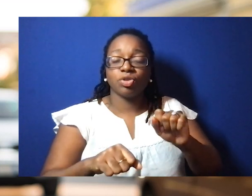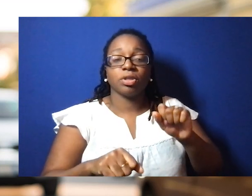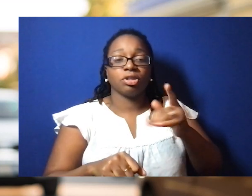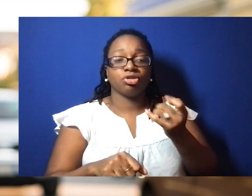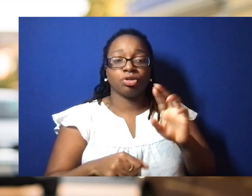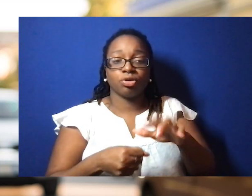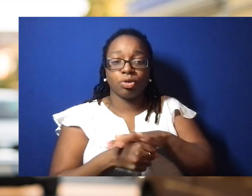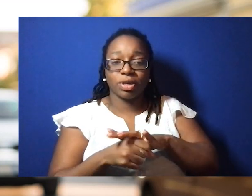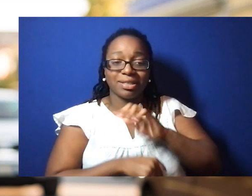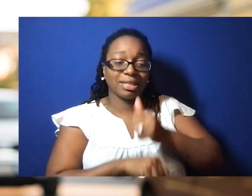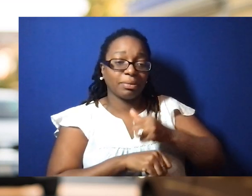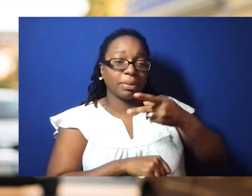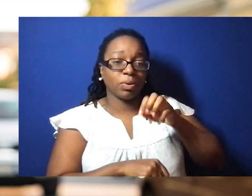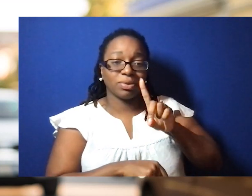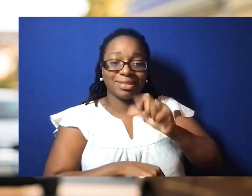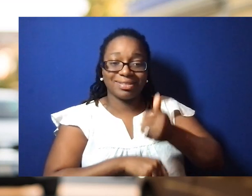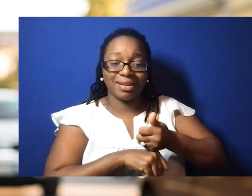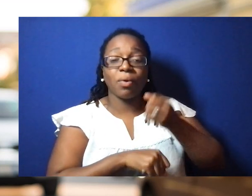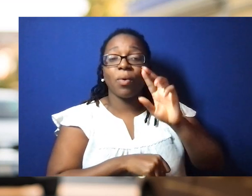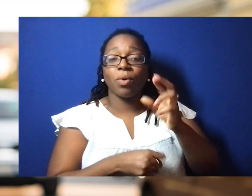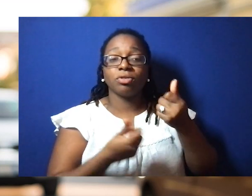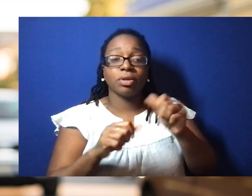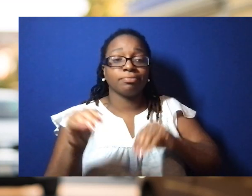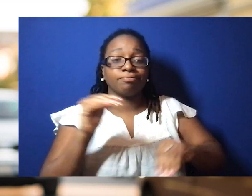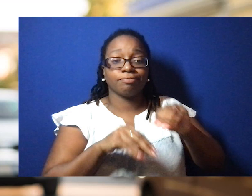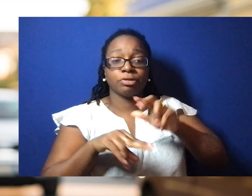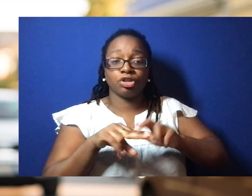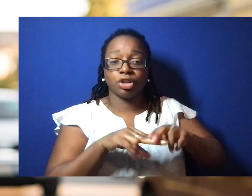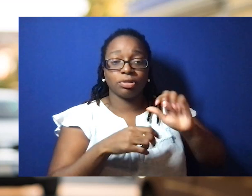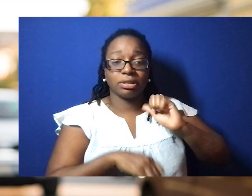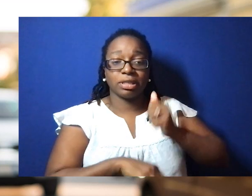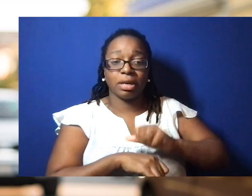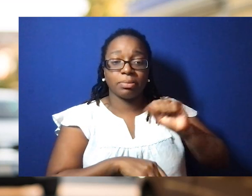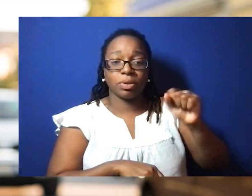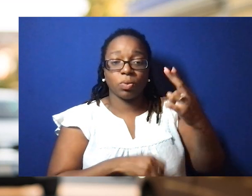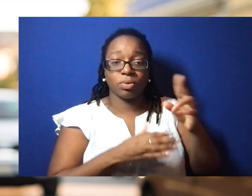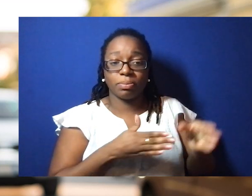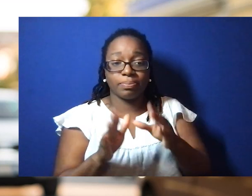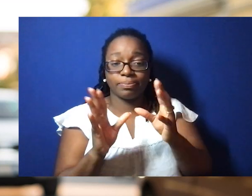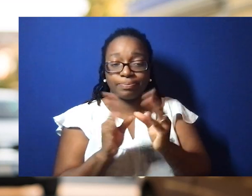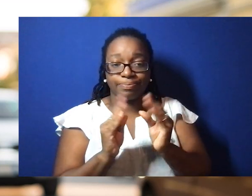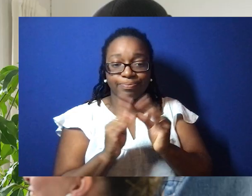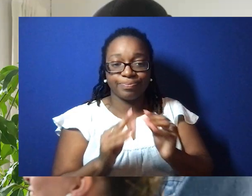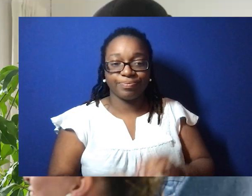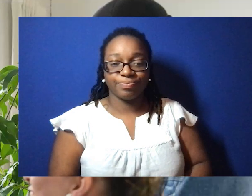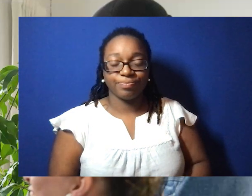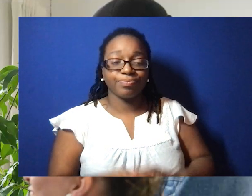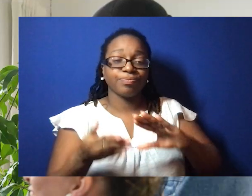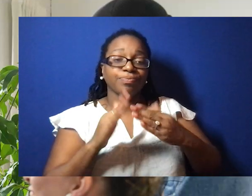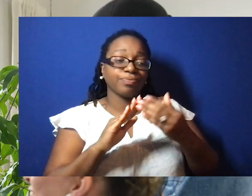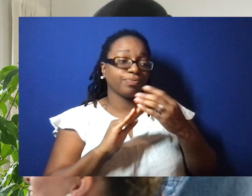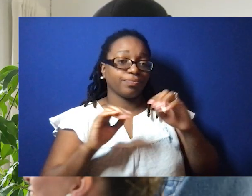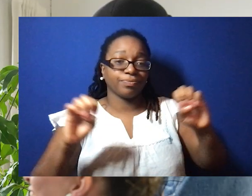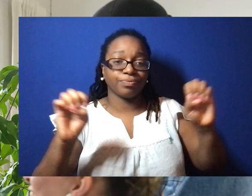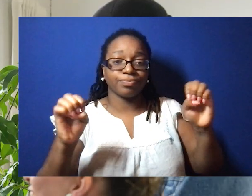location, setting up a POD site, or even rearranging chairs to set up a stakeholder planning meeting.